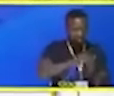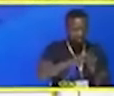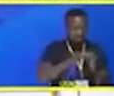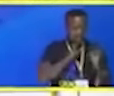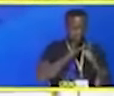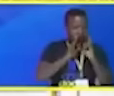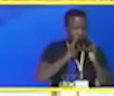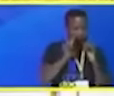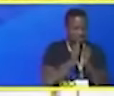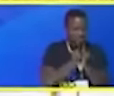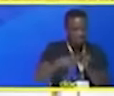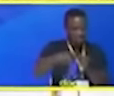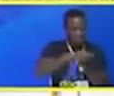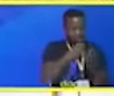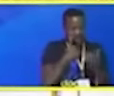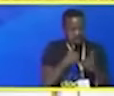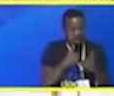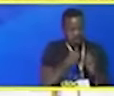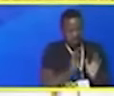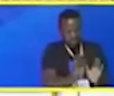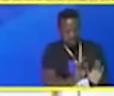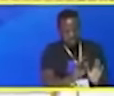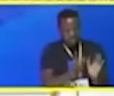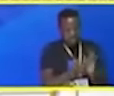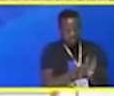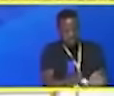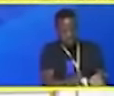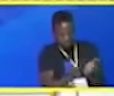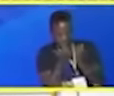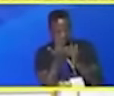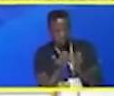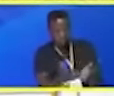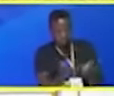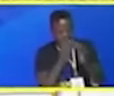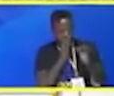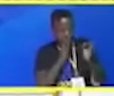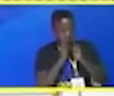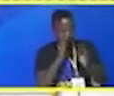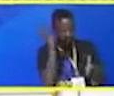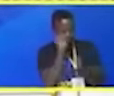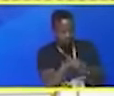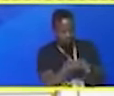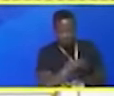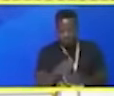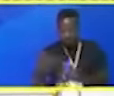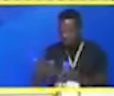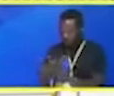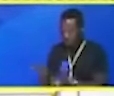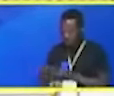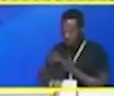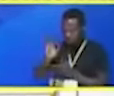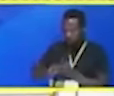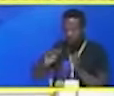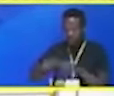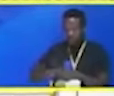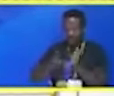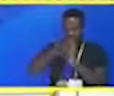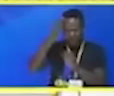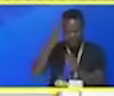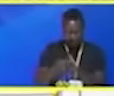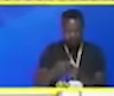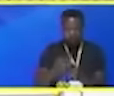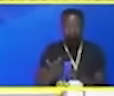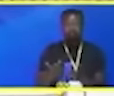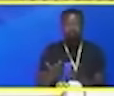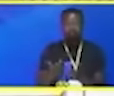that circumstances have kept you. Then it says, rise to a new light. In the name of Jesus